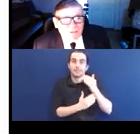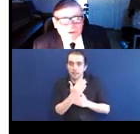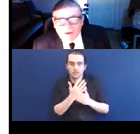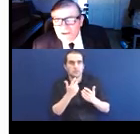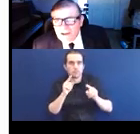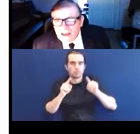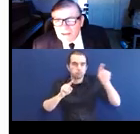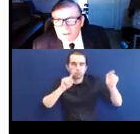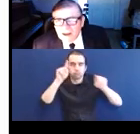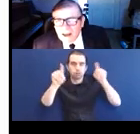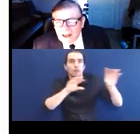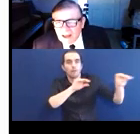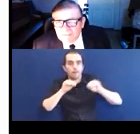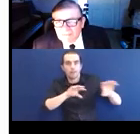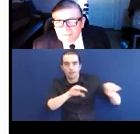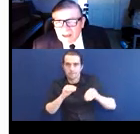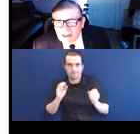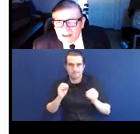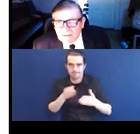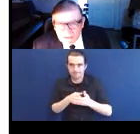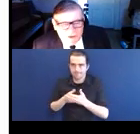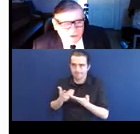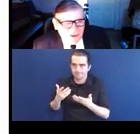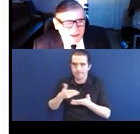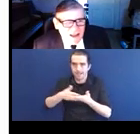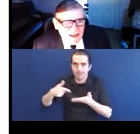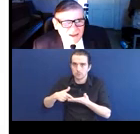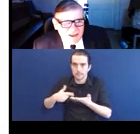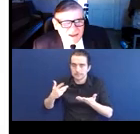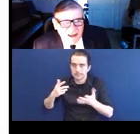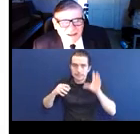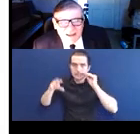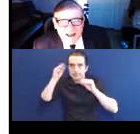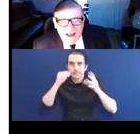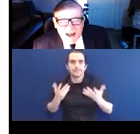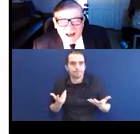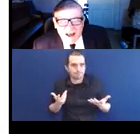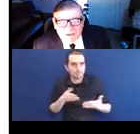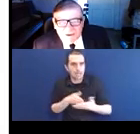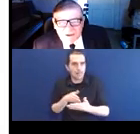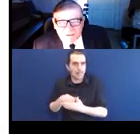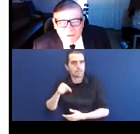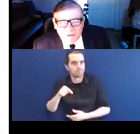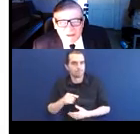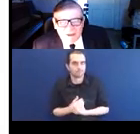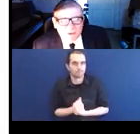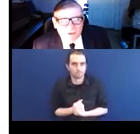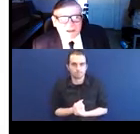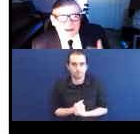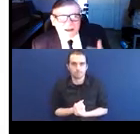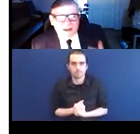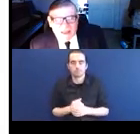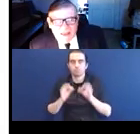And move on to the next one. Some useful things there that she's saying. But of course, the problem is